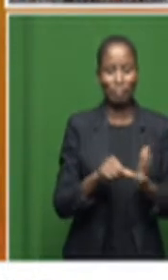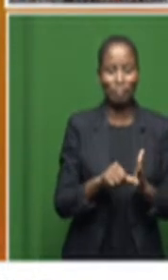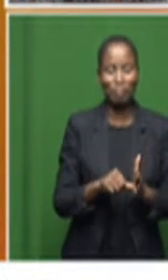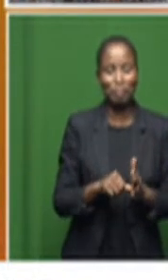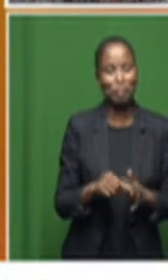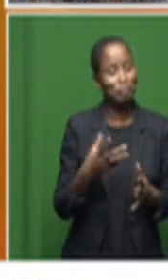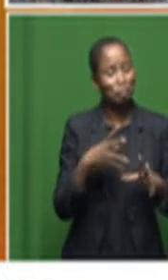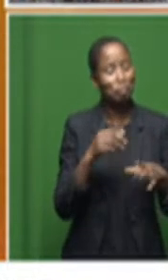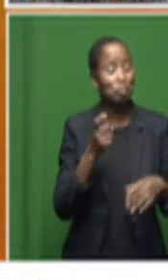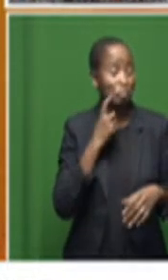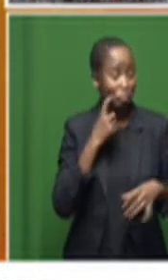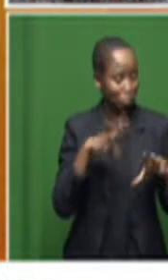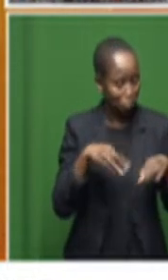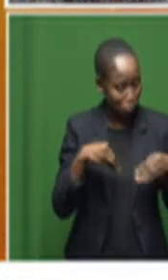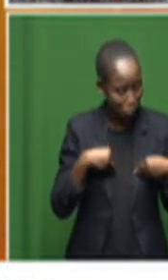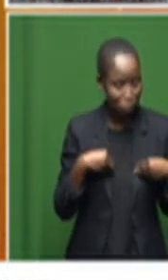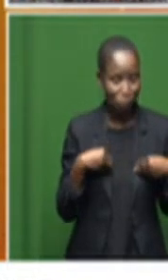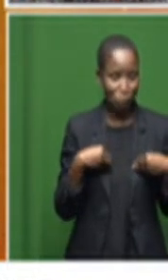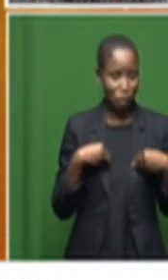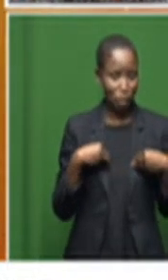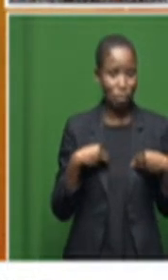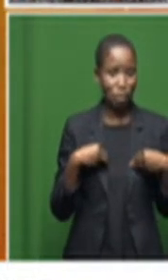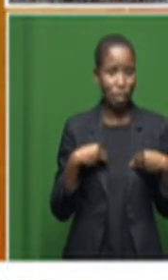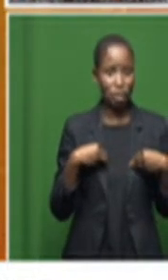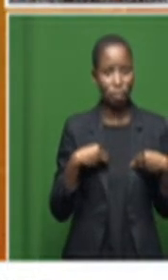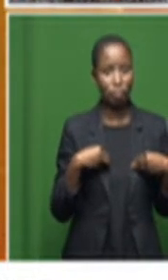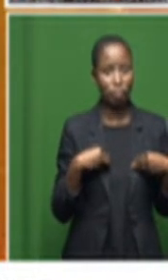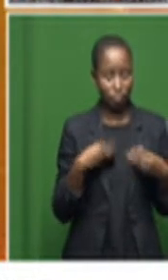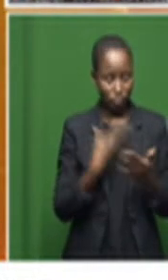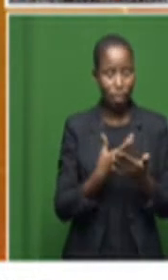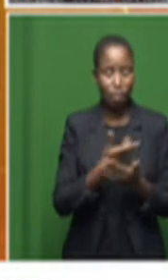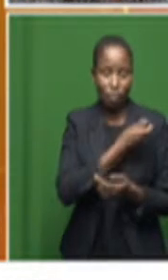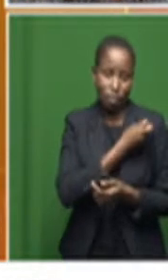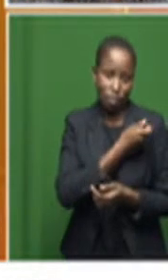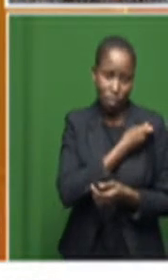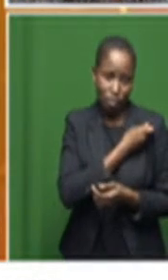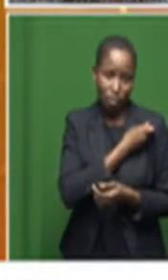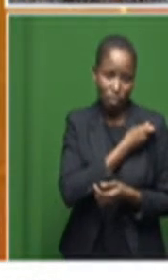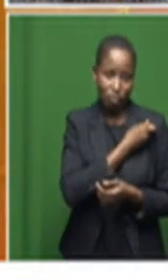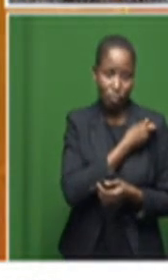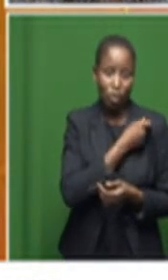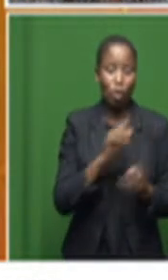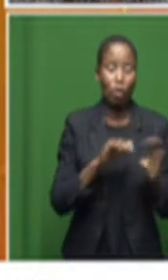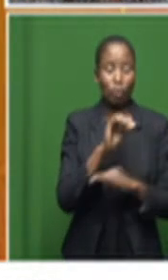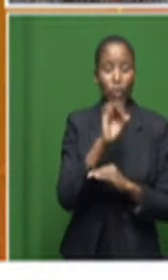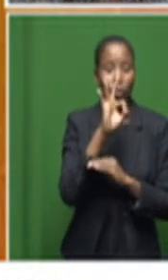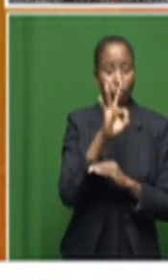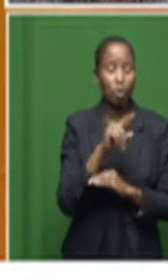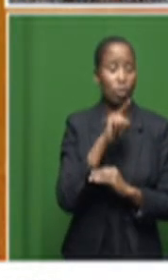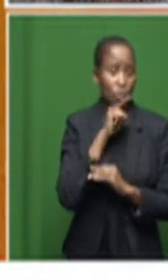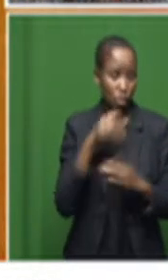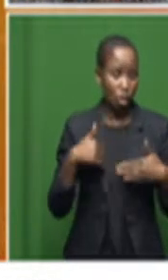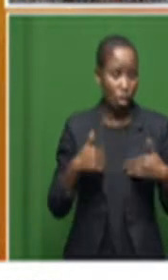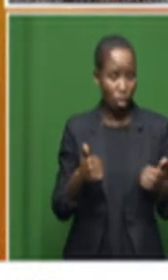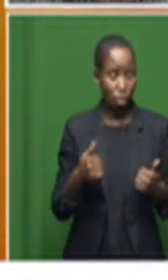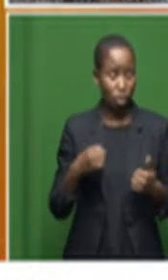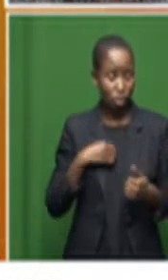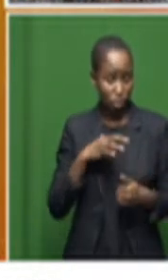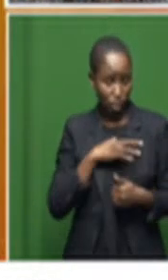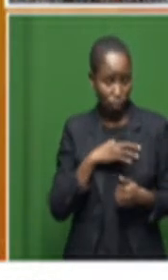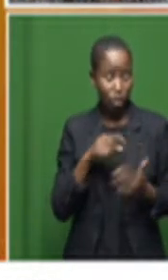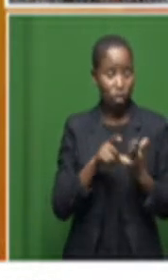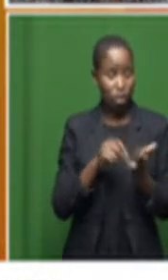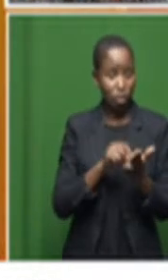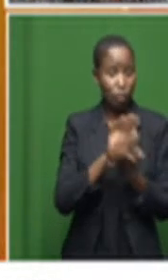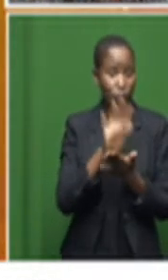adapt, and we were able to vaccinate more than 23,000 healthcare workers by the 15th of